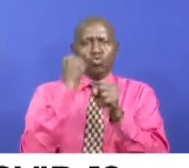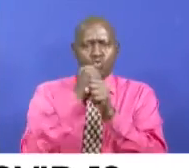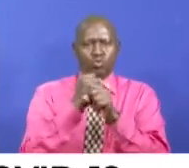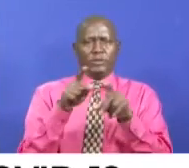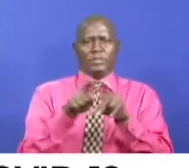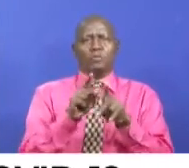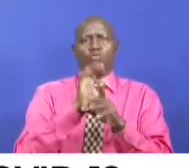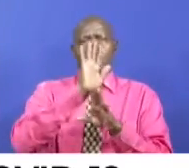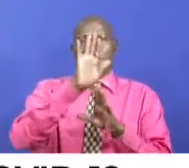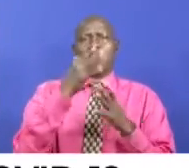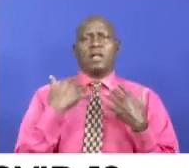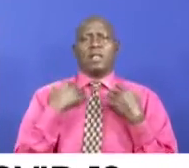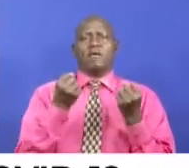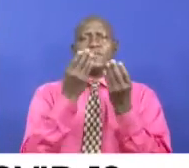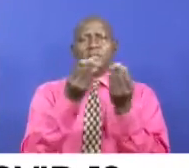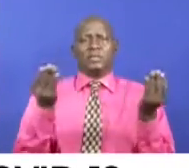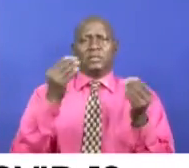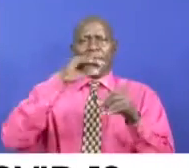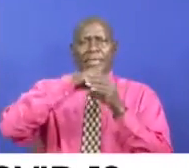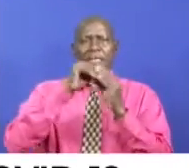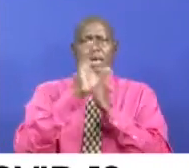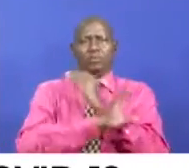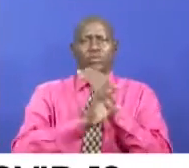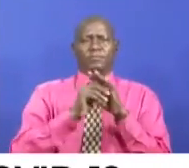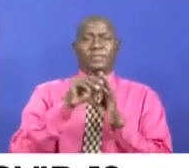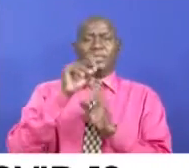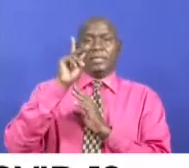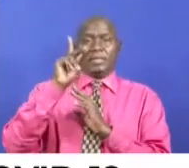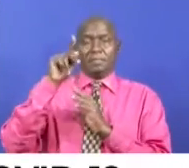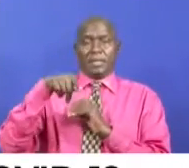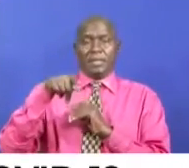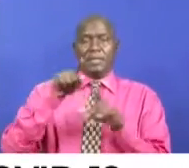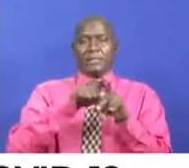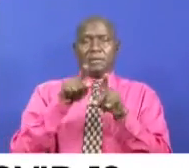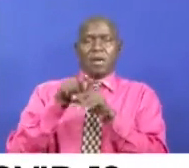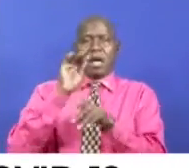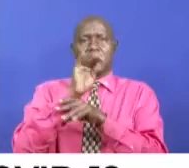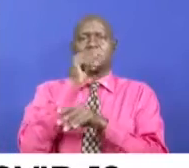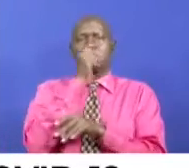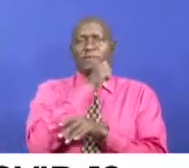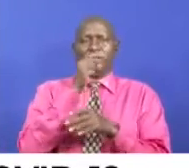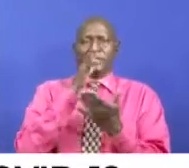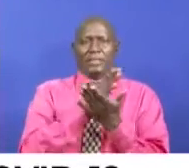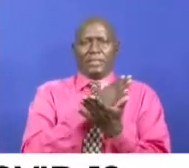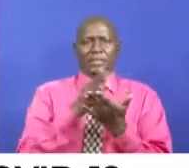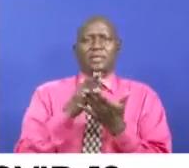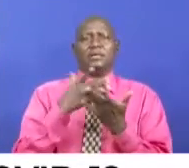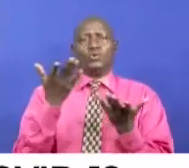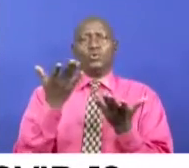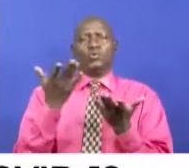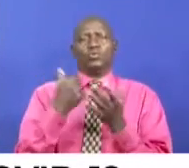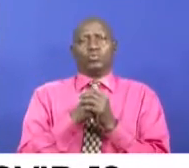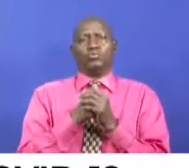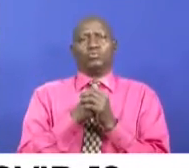their health facilities around the country. The DP has also pleaded with the private sector to be considerate with their staff at this time